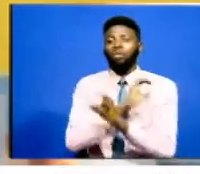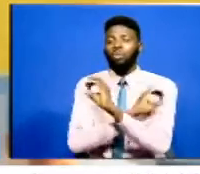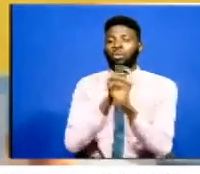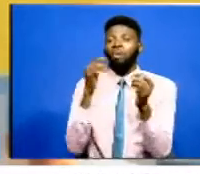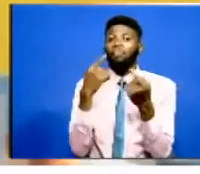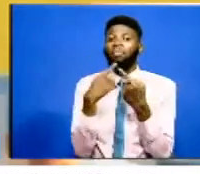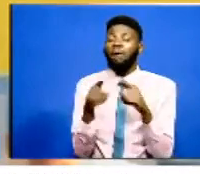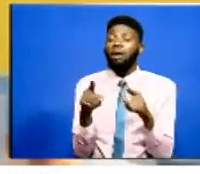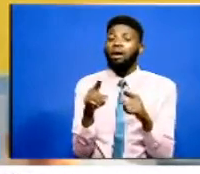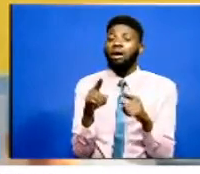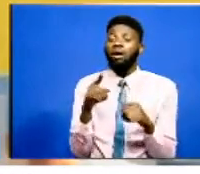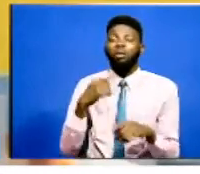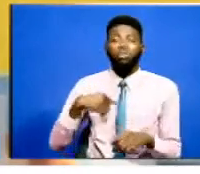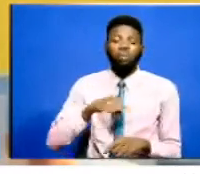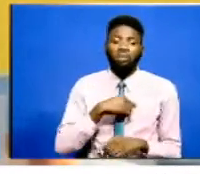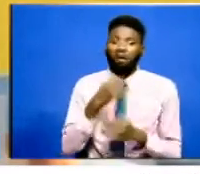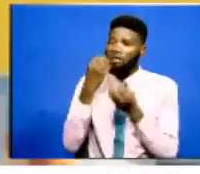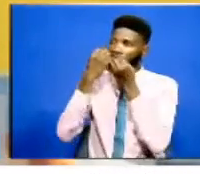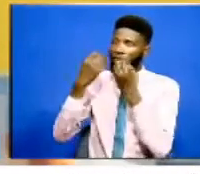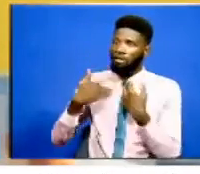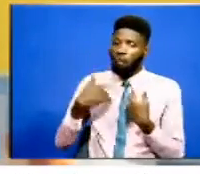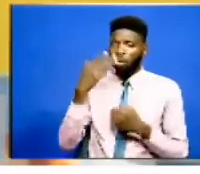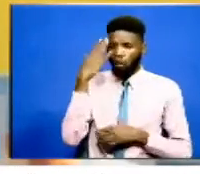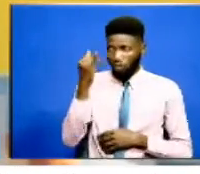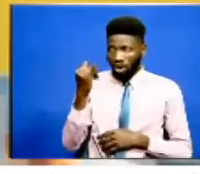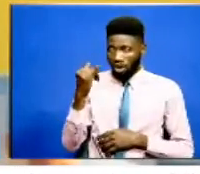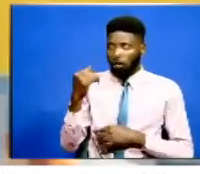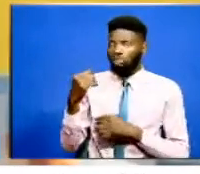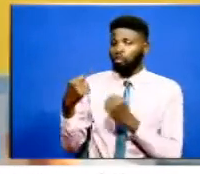situations is because of the donor condition,